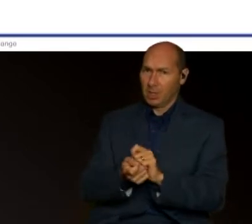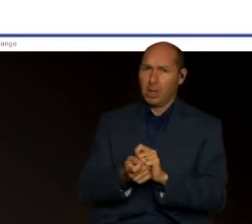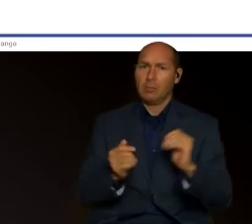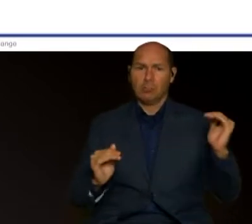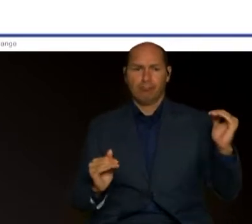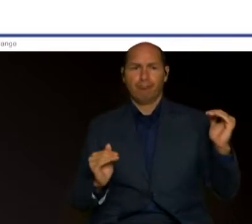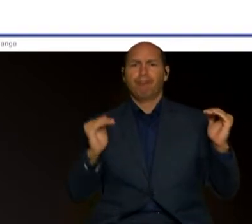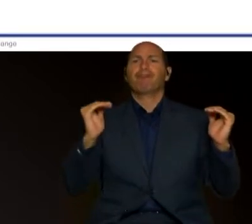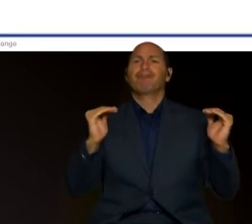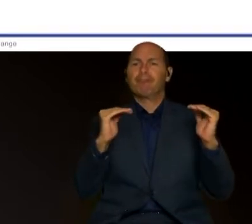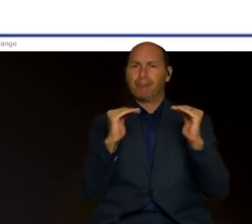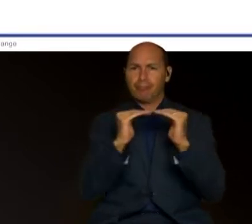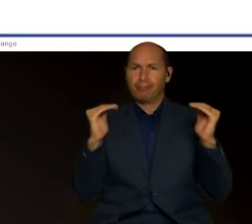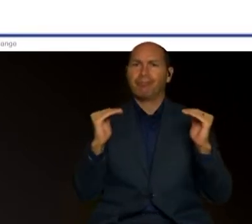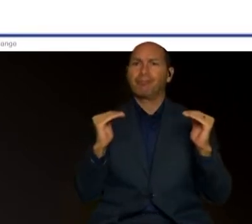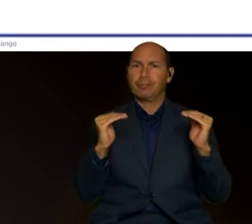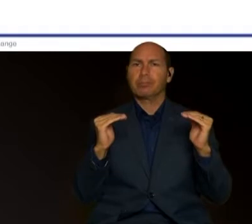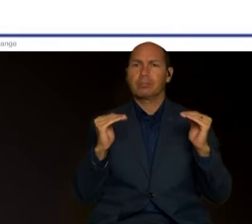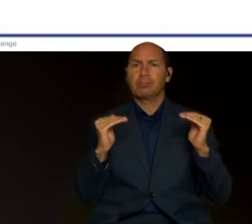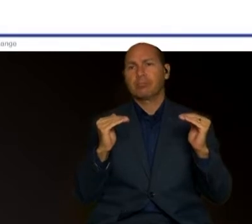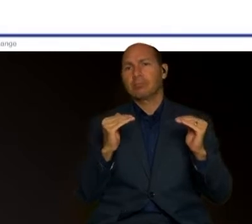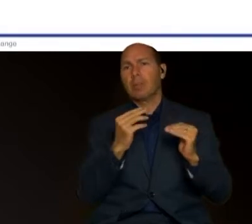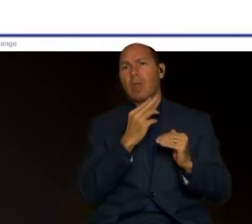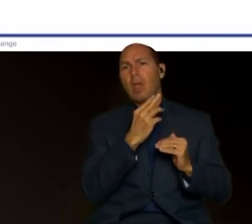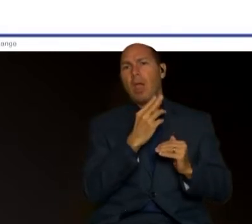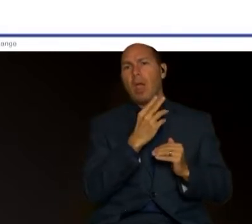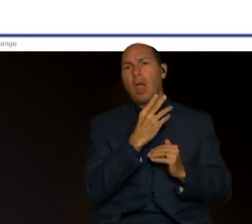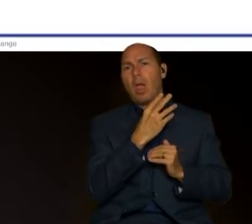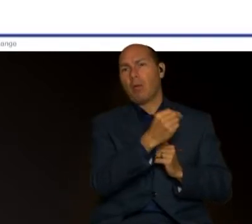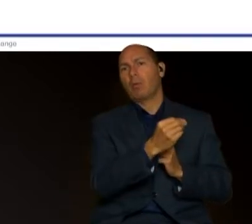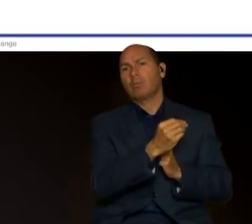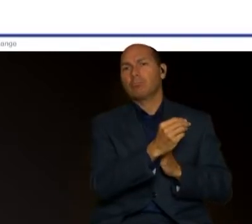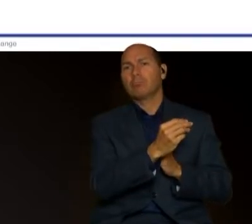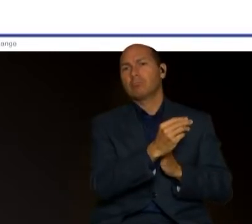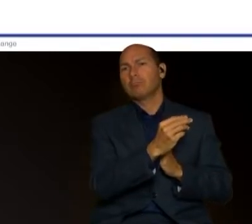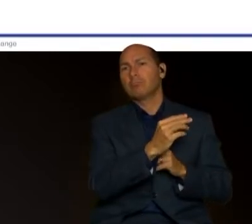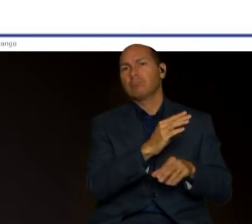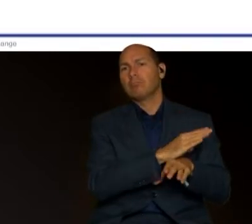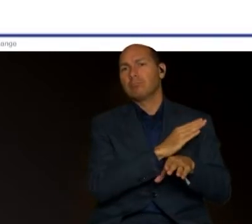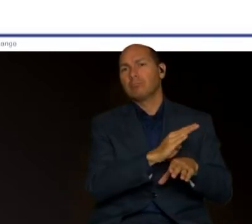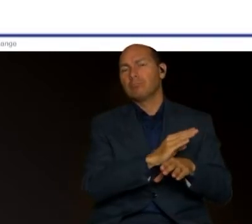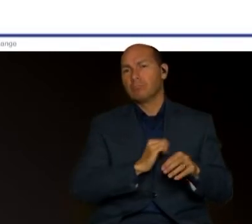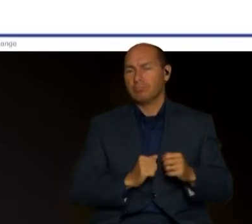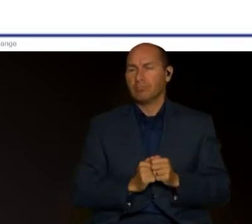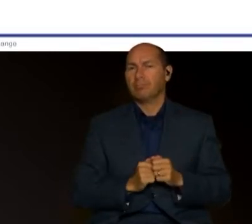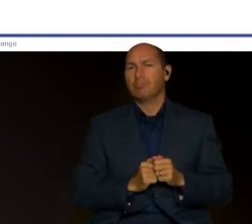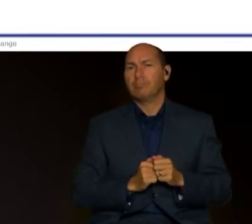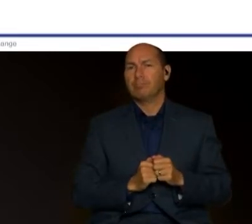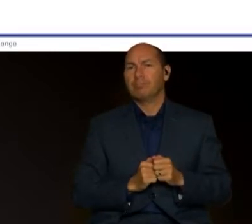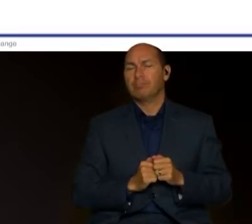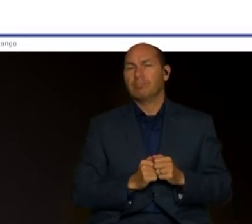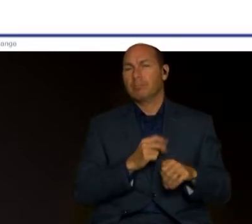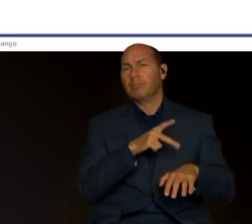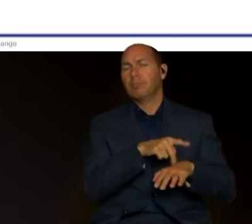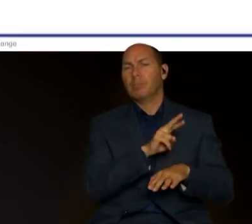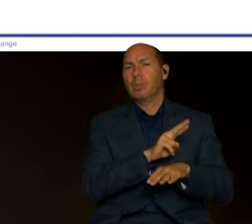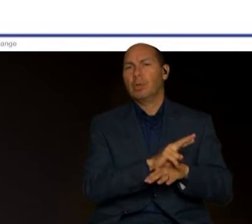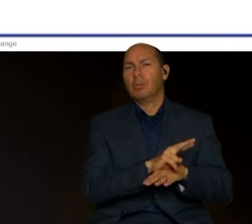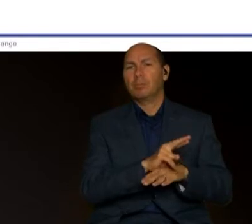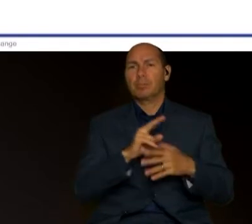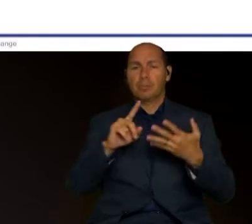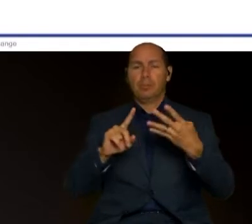the work market. So we want to ensure that we do pay them proper salaries pursuant to the